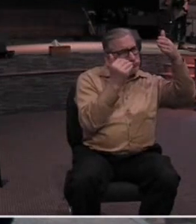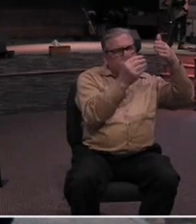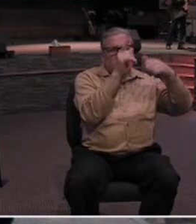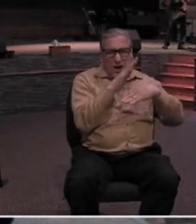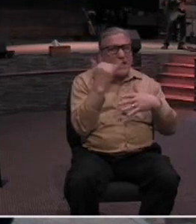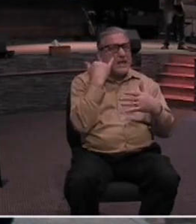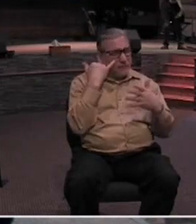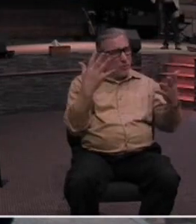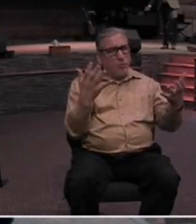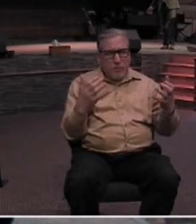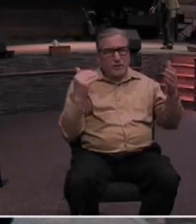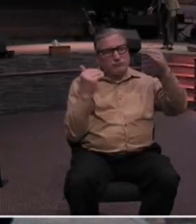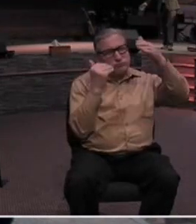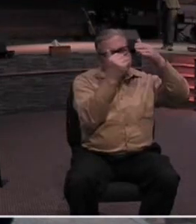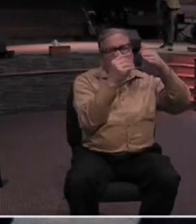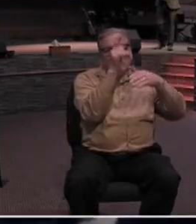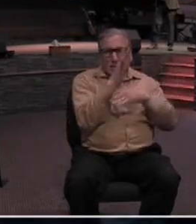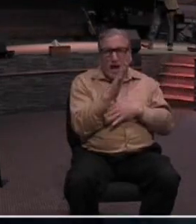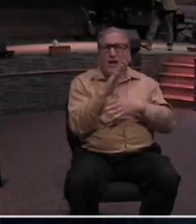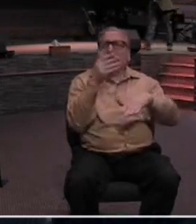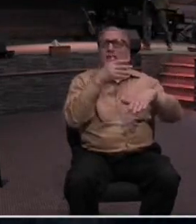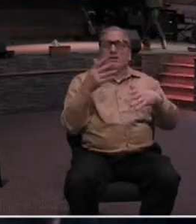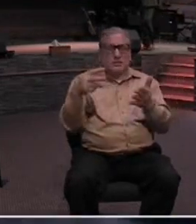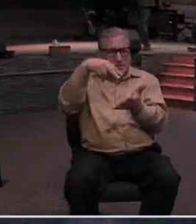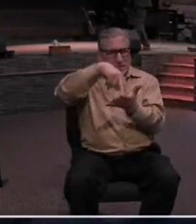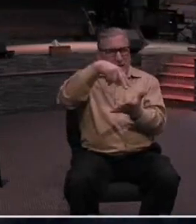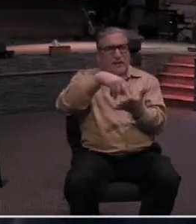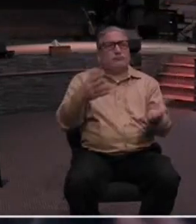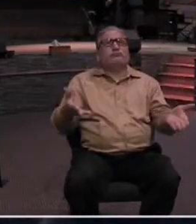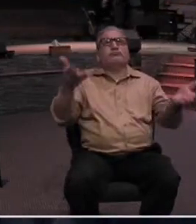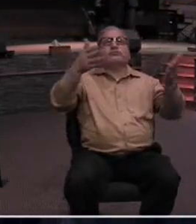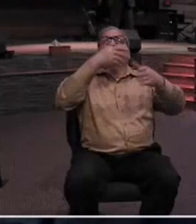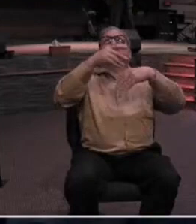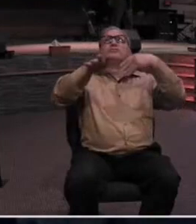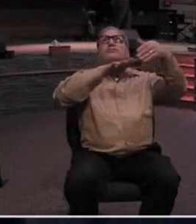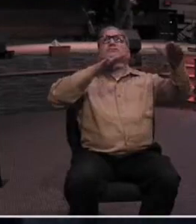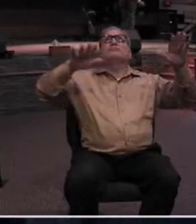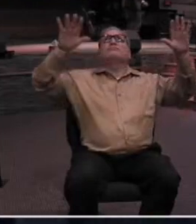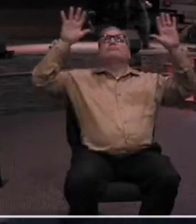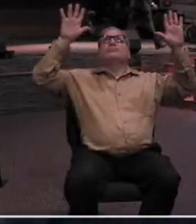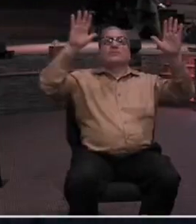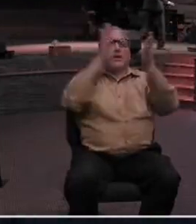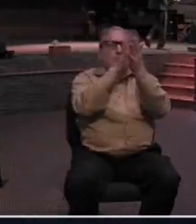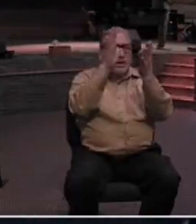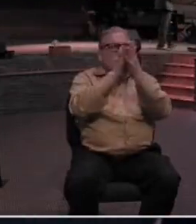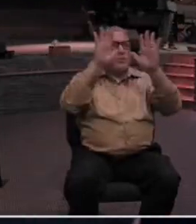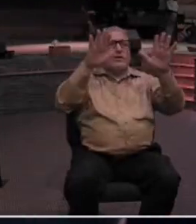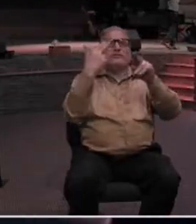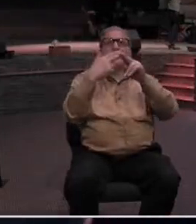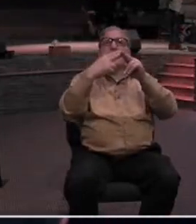stand to your feet? Can you lift up your hands? And can you praise the wonderful name of the Lord Jesus right now?